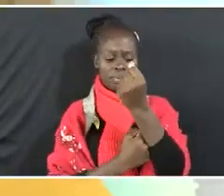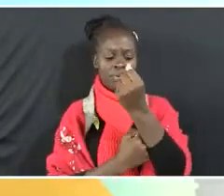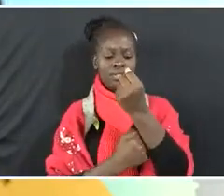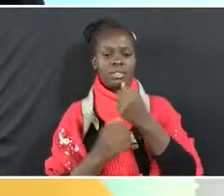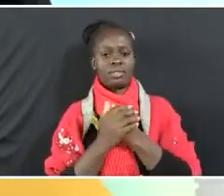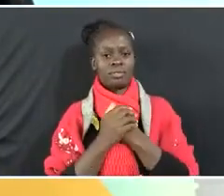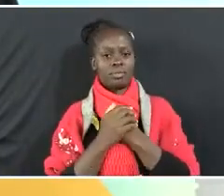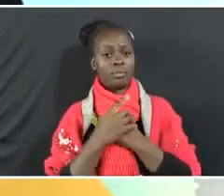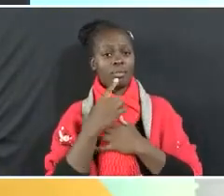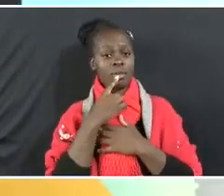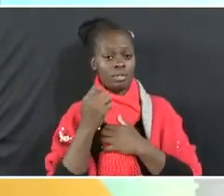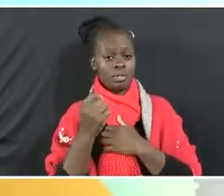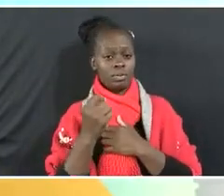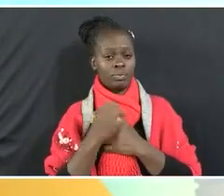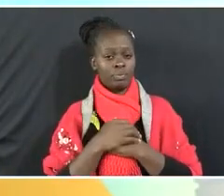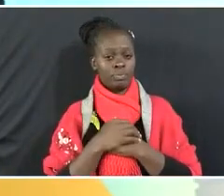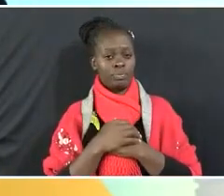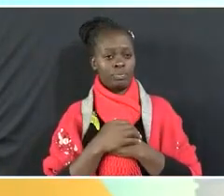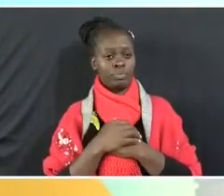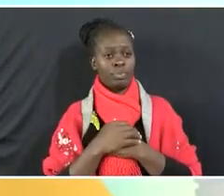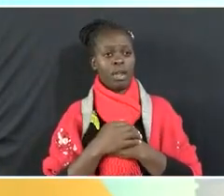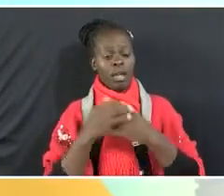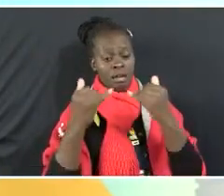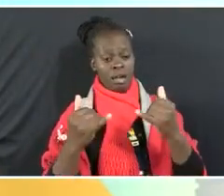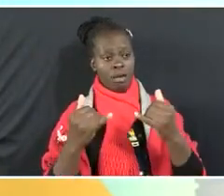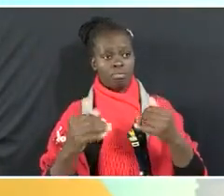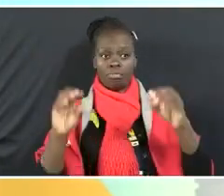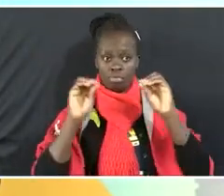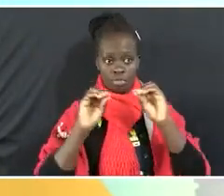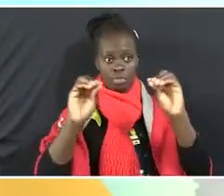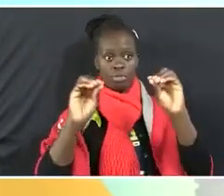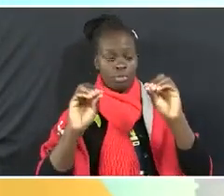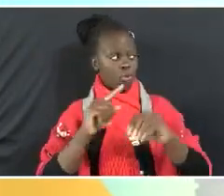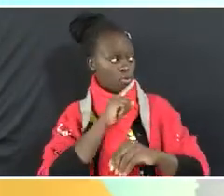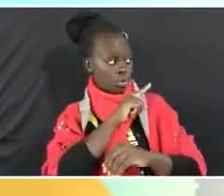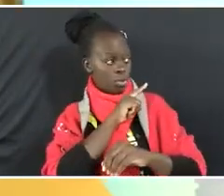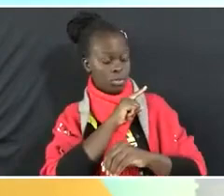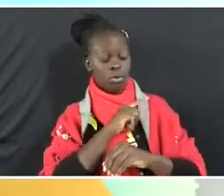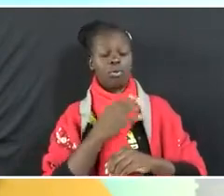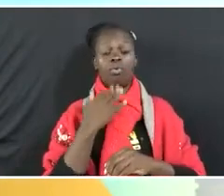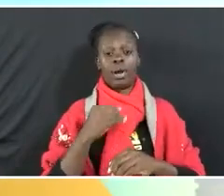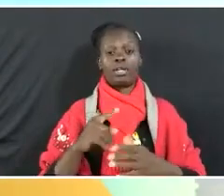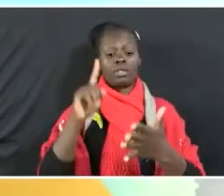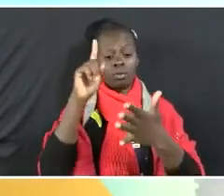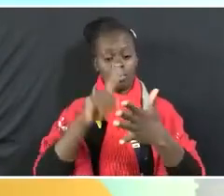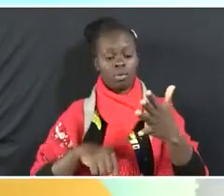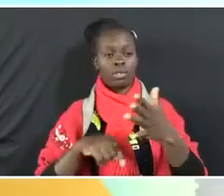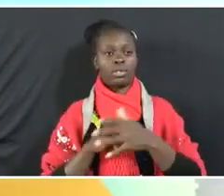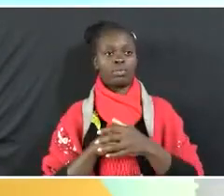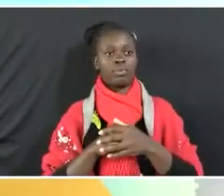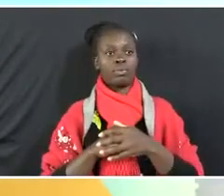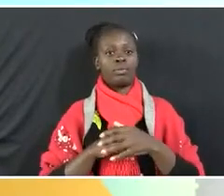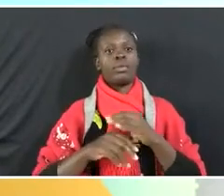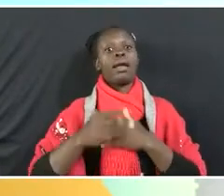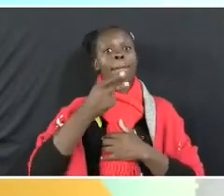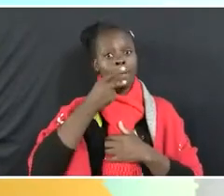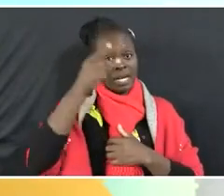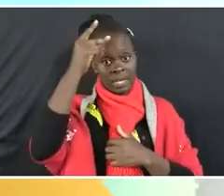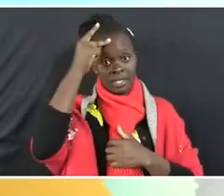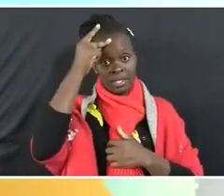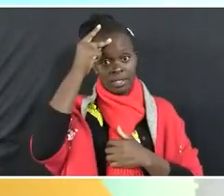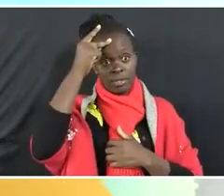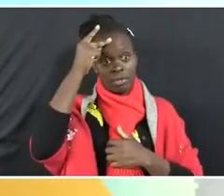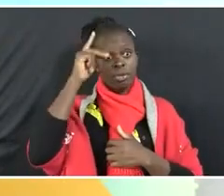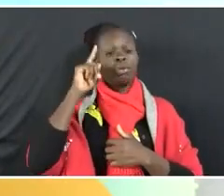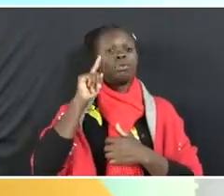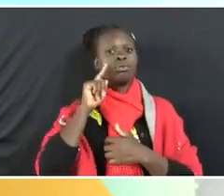So if you don't understand, I am willing to interpret what they want for you to do. But parents, we cannot be absent in the